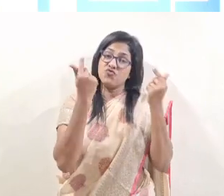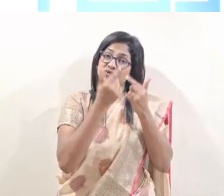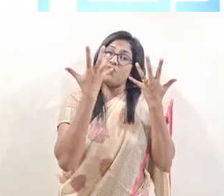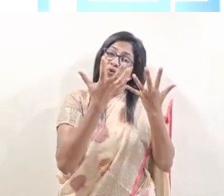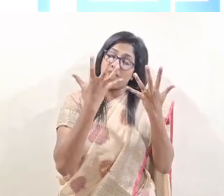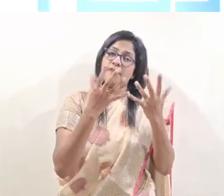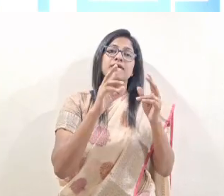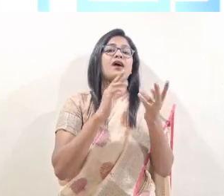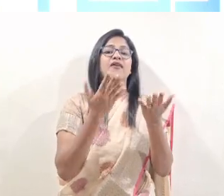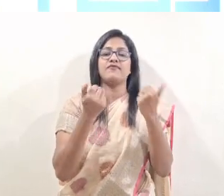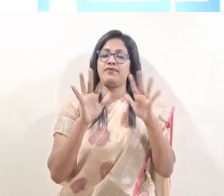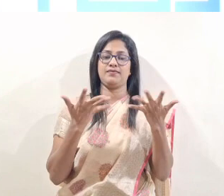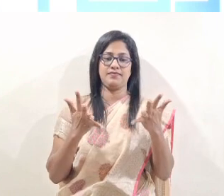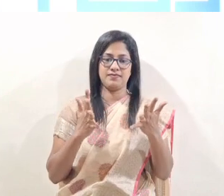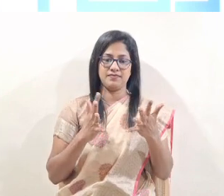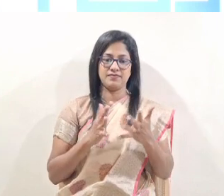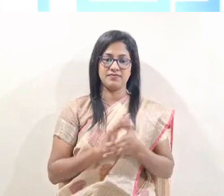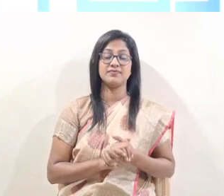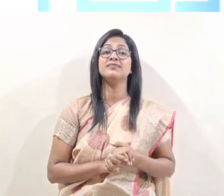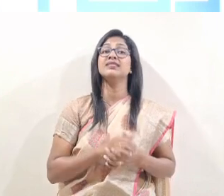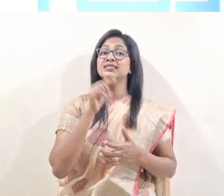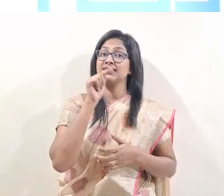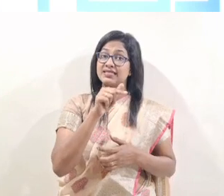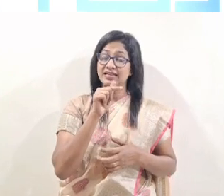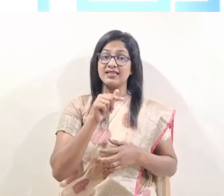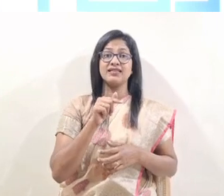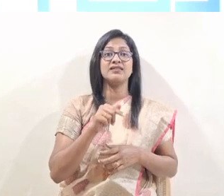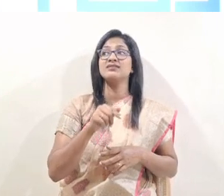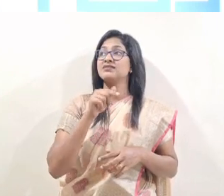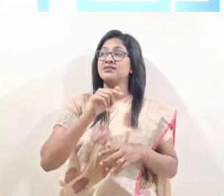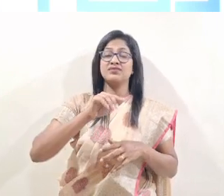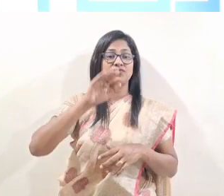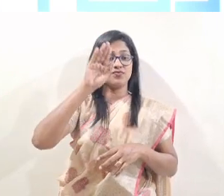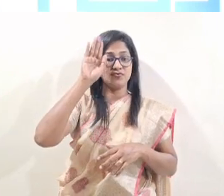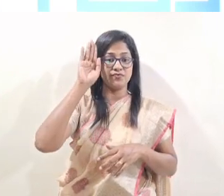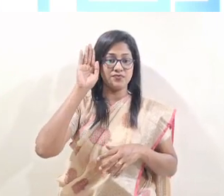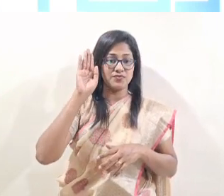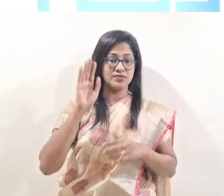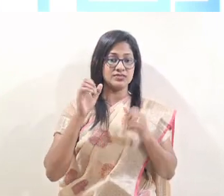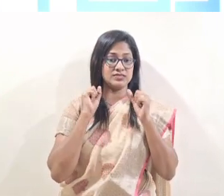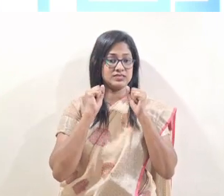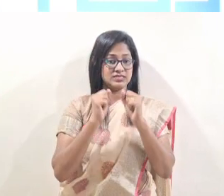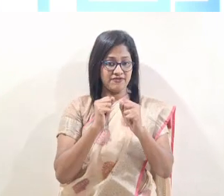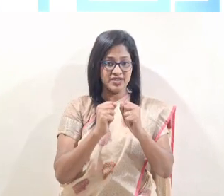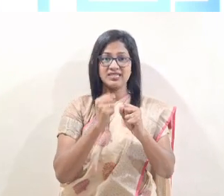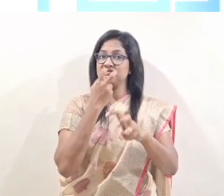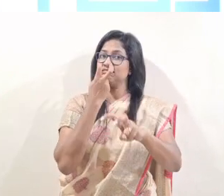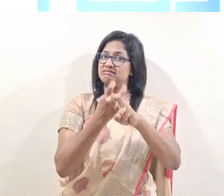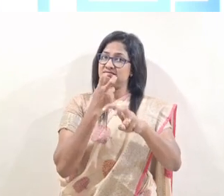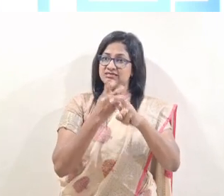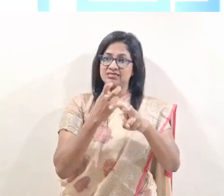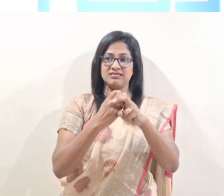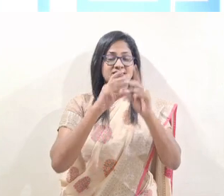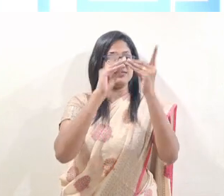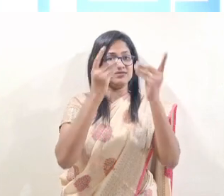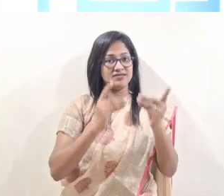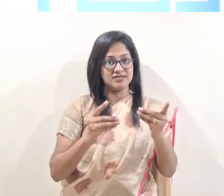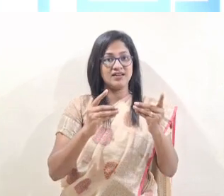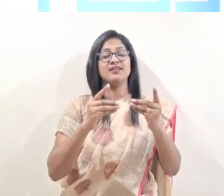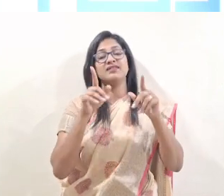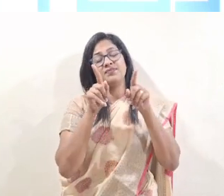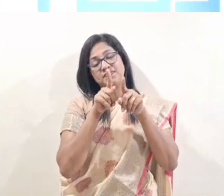available. So this was a very difficult and challenging piece of design as well as